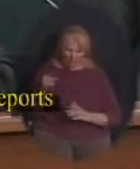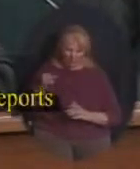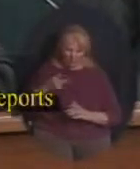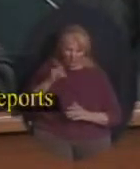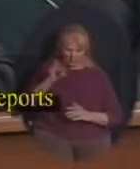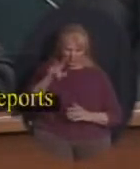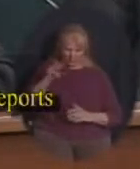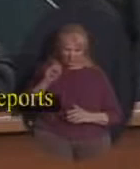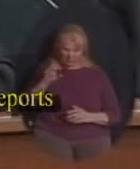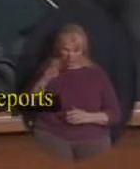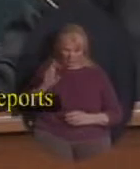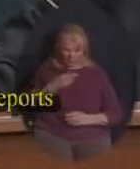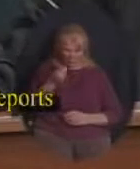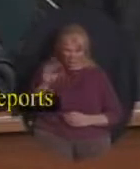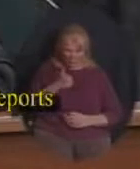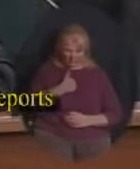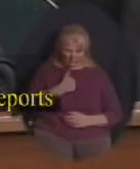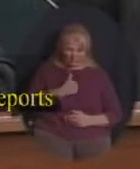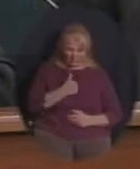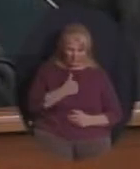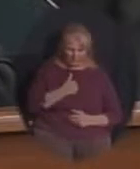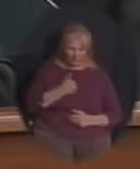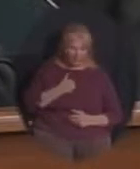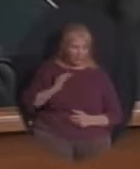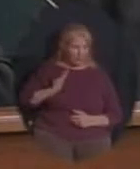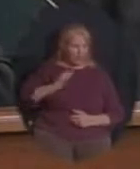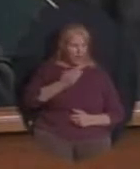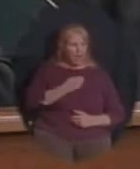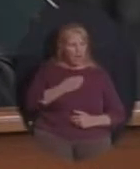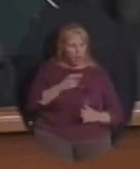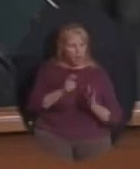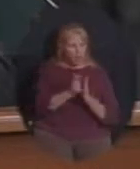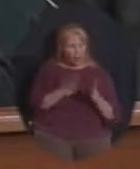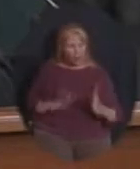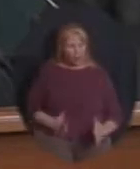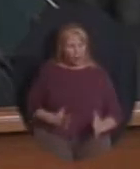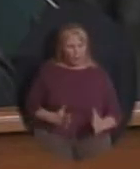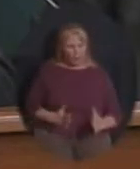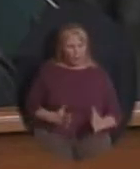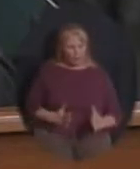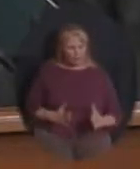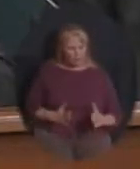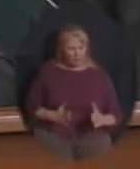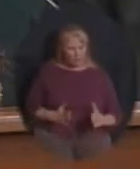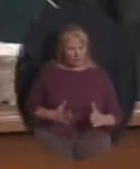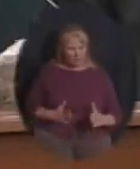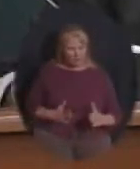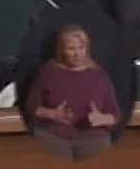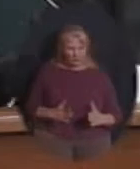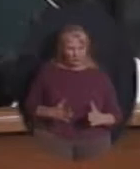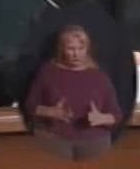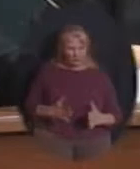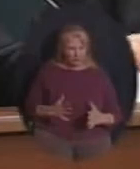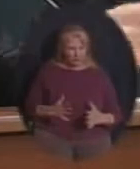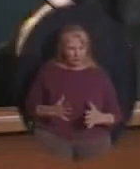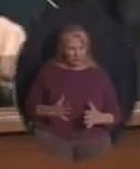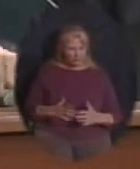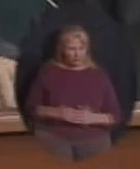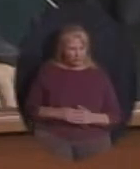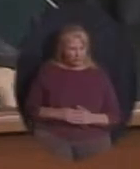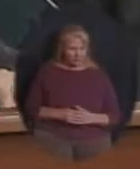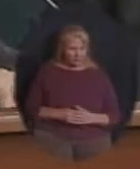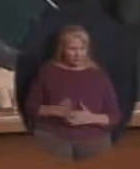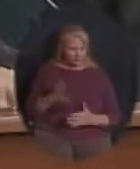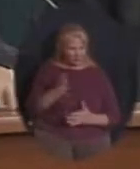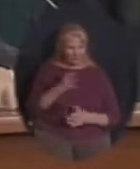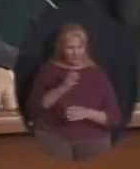The report our staff attorney is compiling on USD 233, leasing space and receiving services from TLC